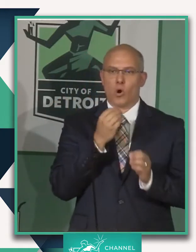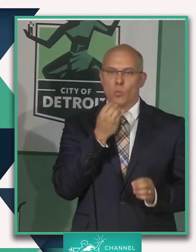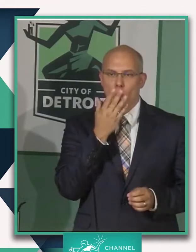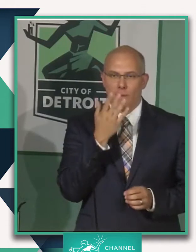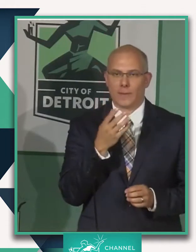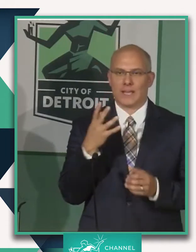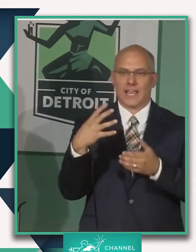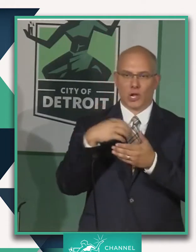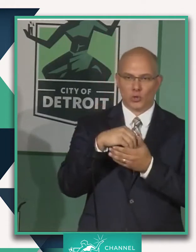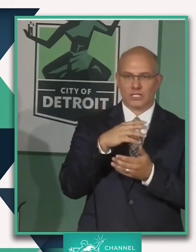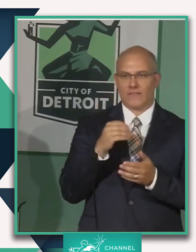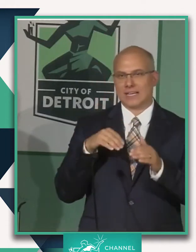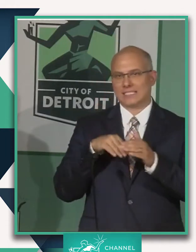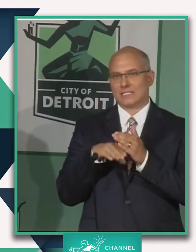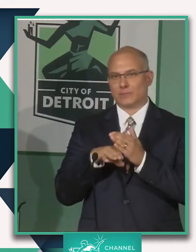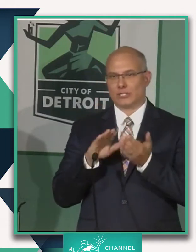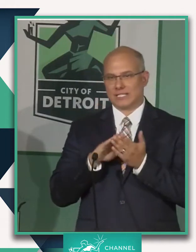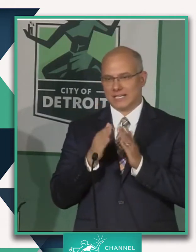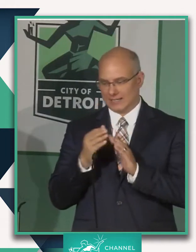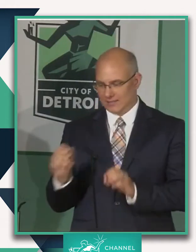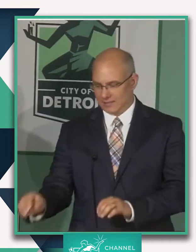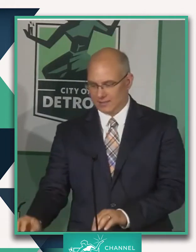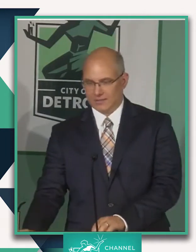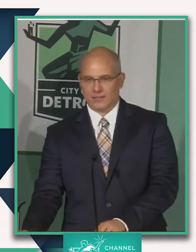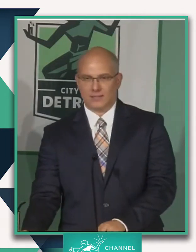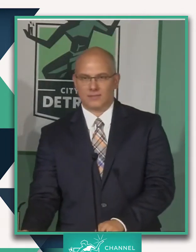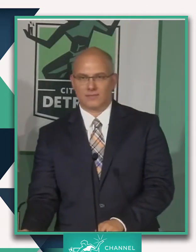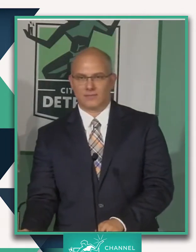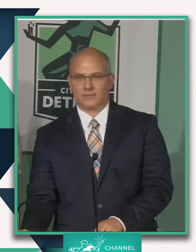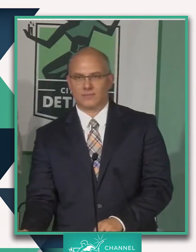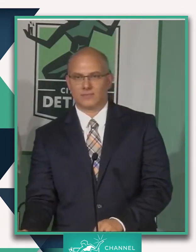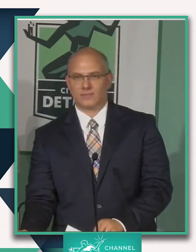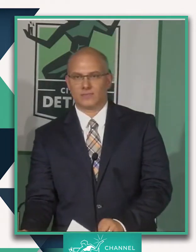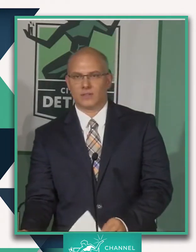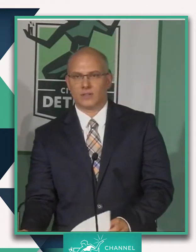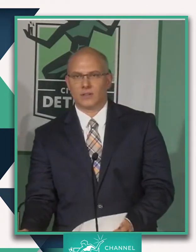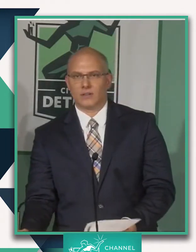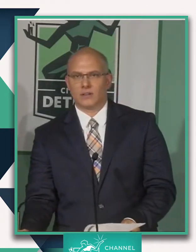Detroit to be more of a warm and inclusive, accessible city.